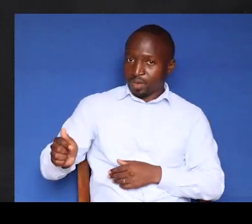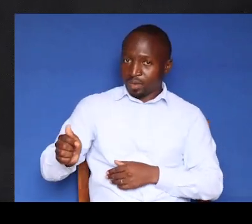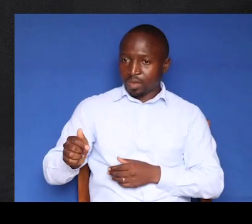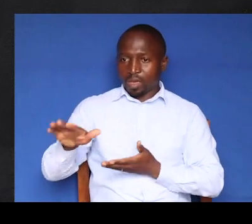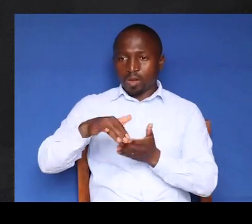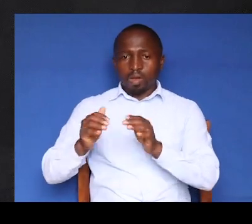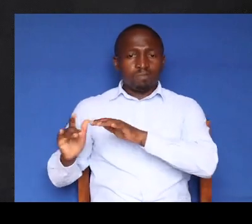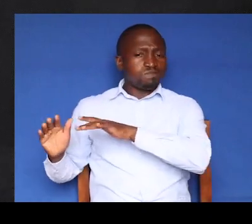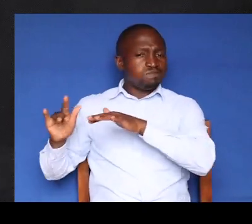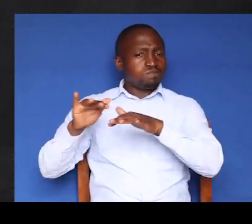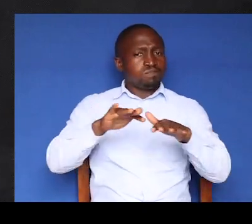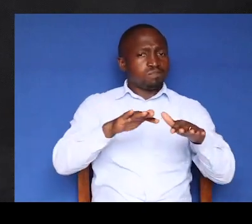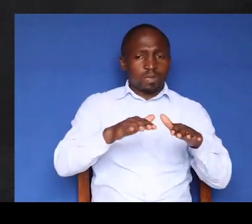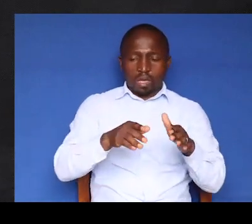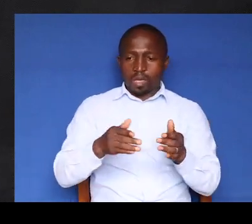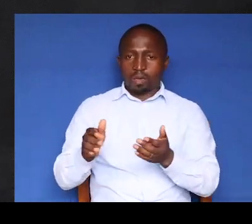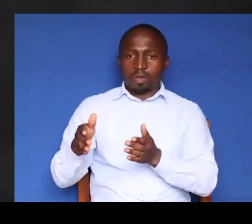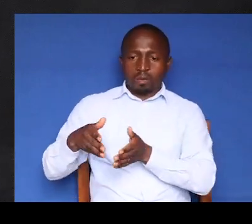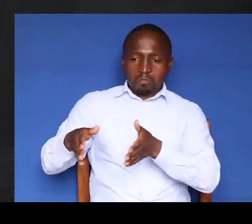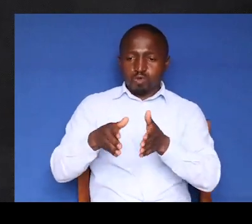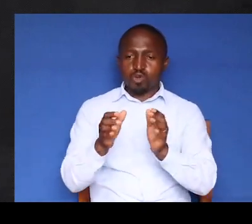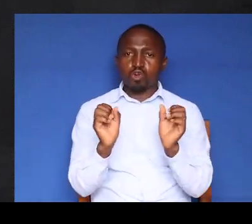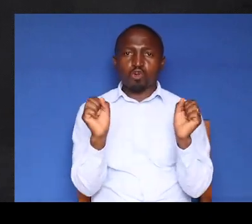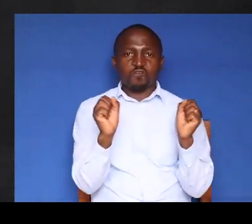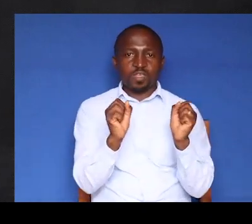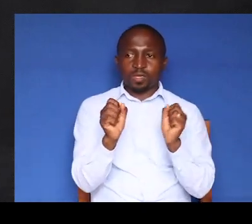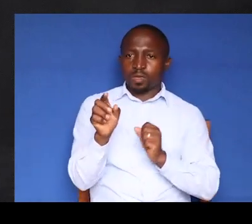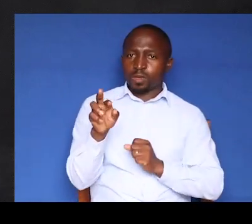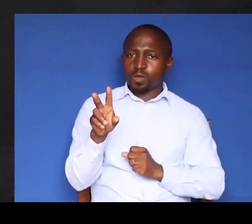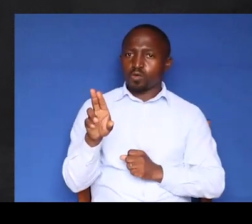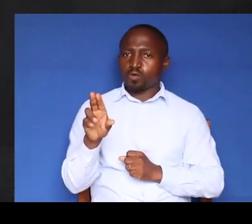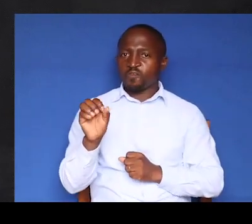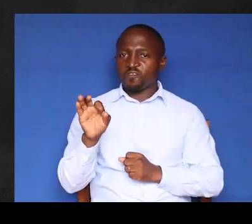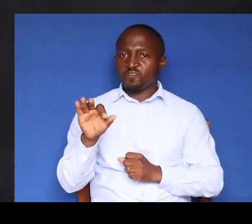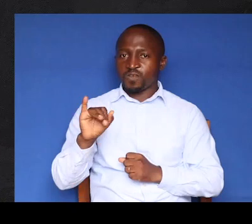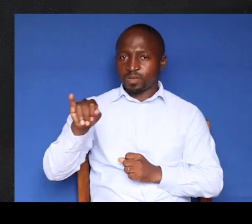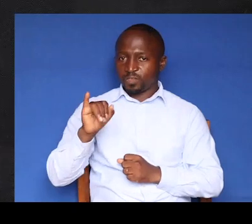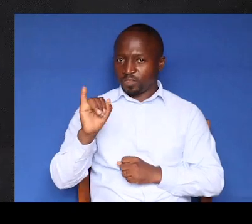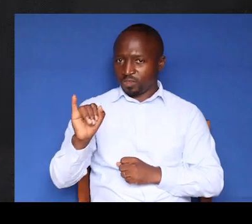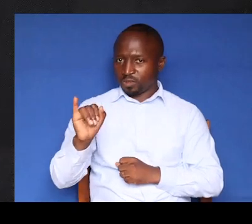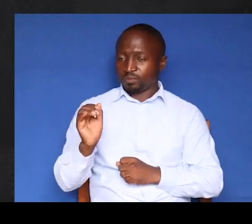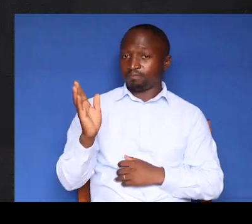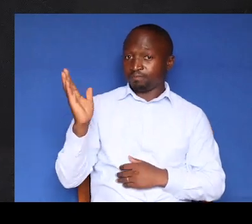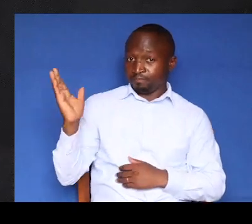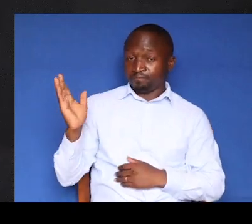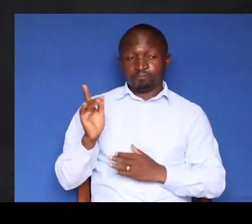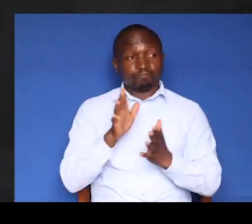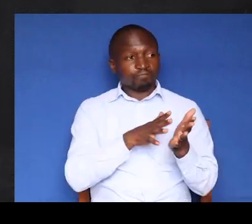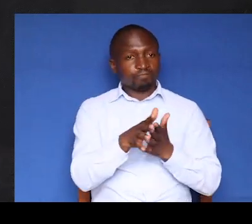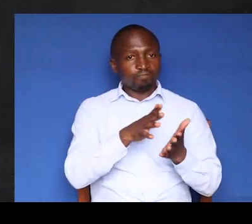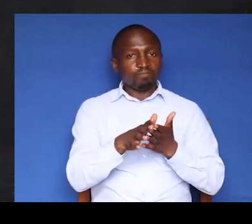of Rufiji River. So these aspects of narration used to show on